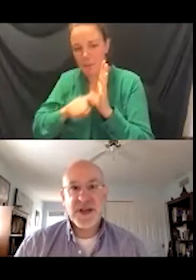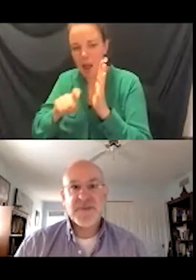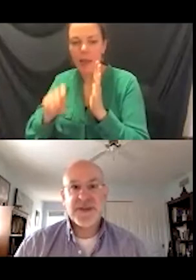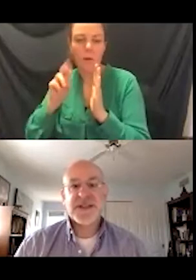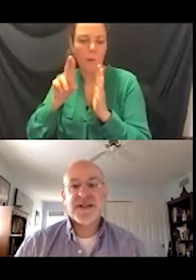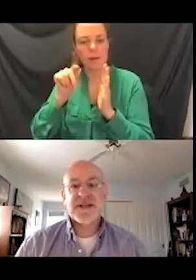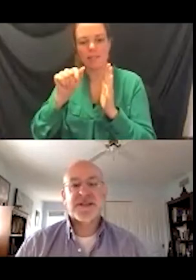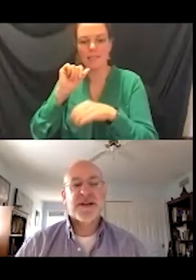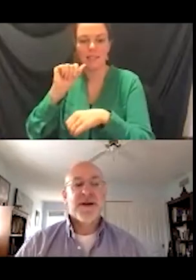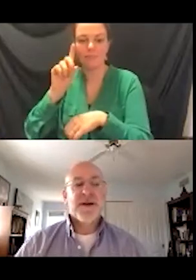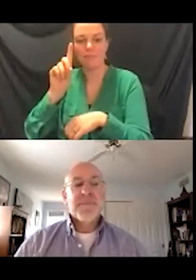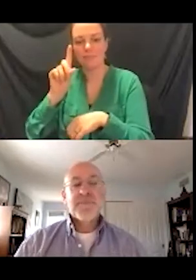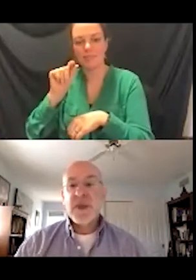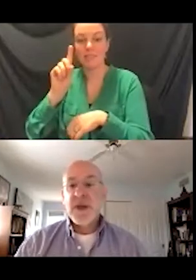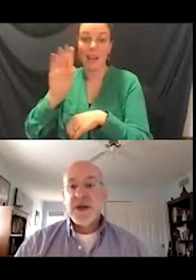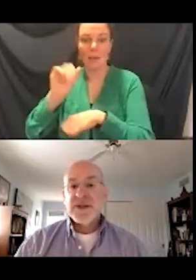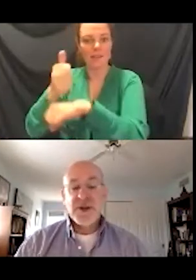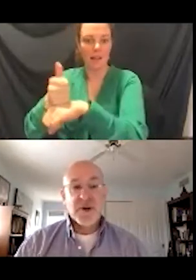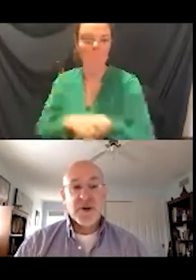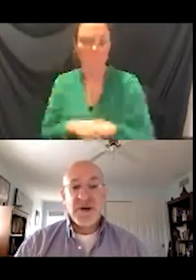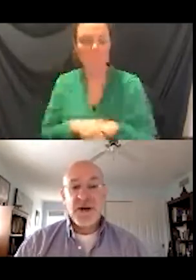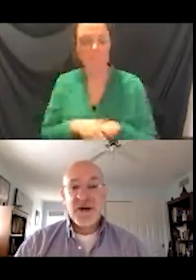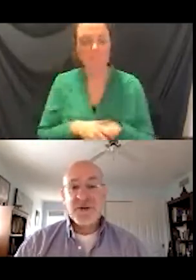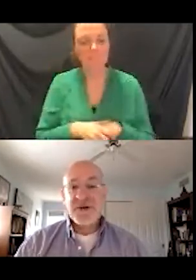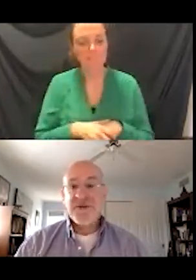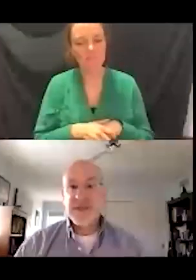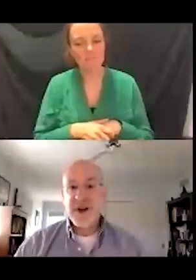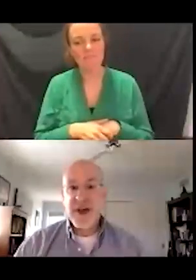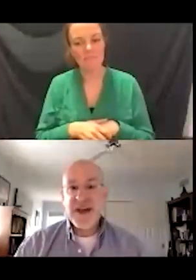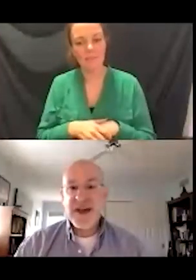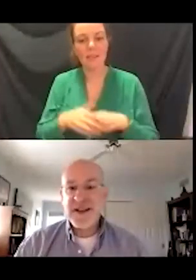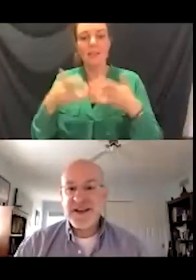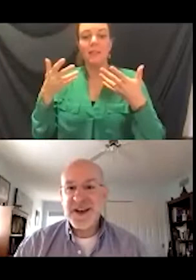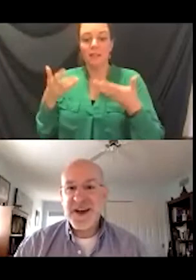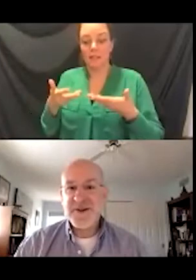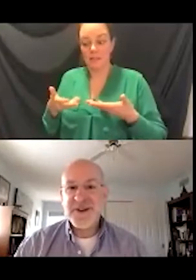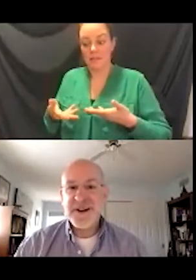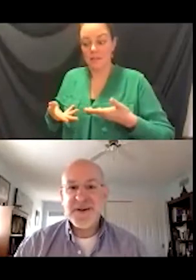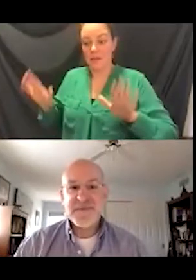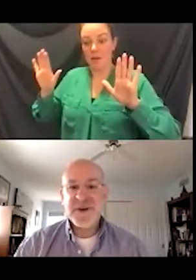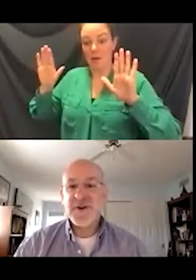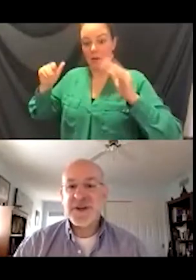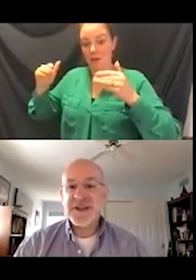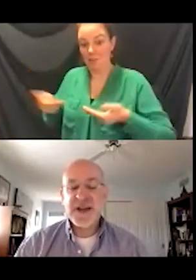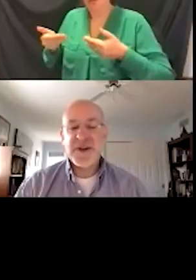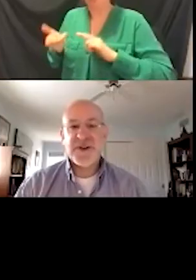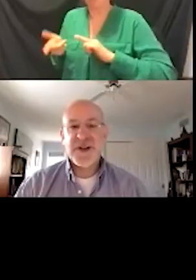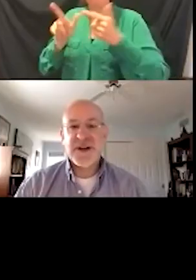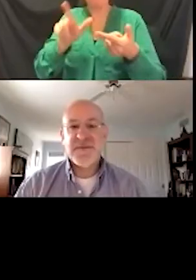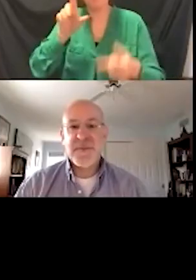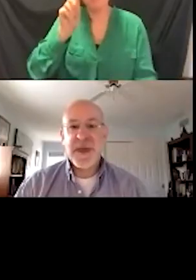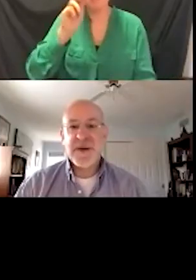database setup and things like this. So having said all that, I'd like to now turn it over to